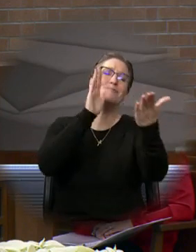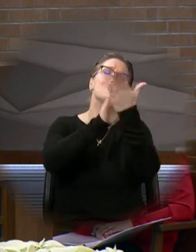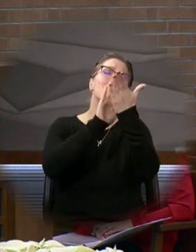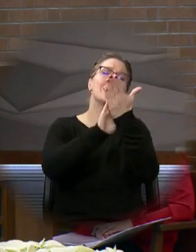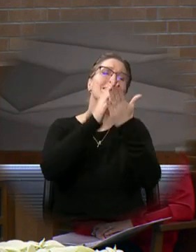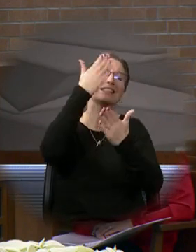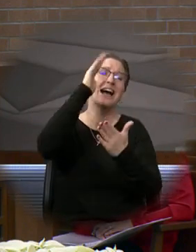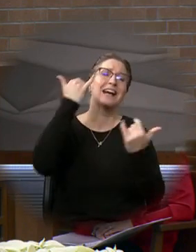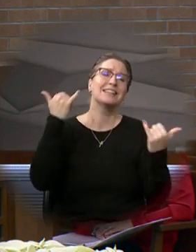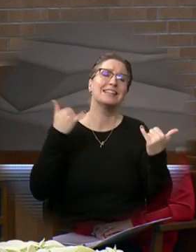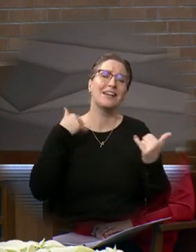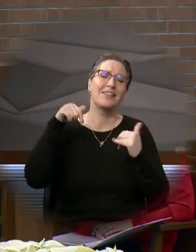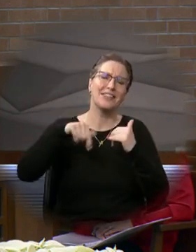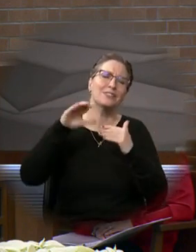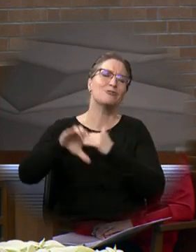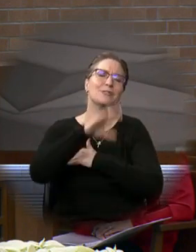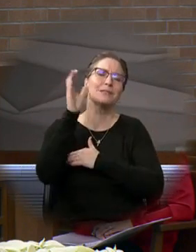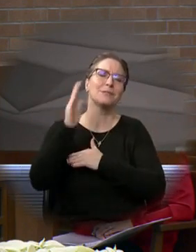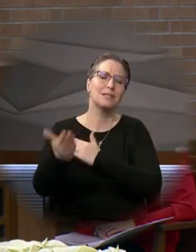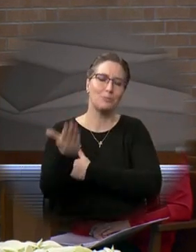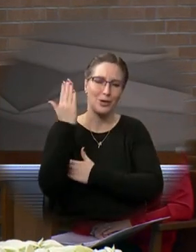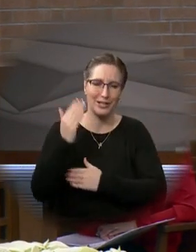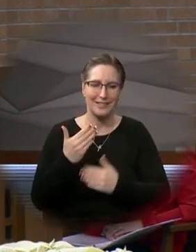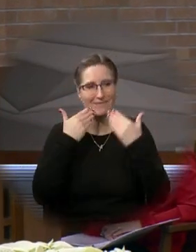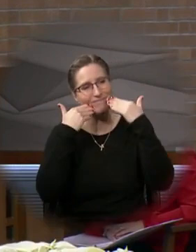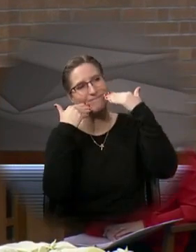on this Christmas morning.